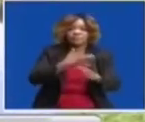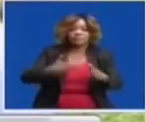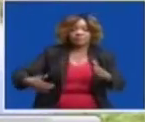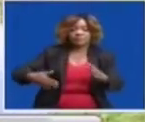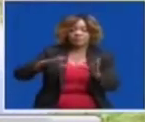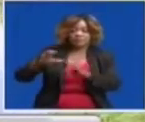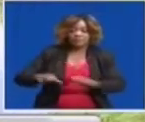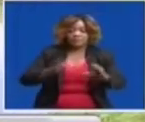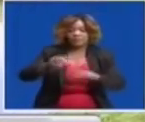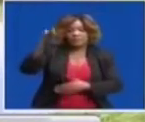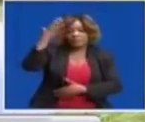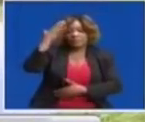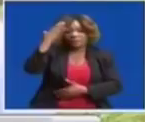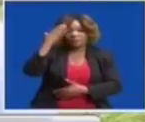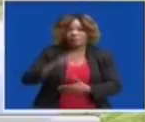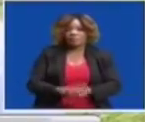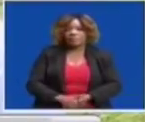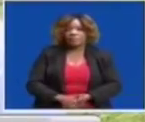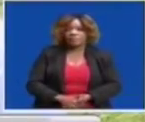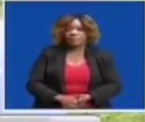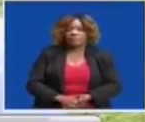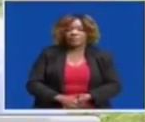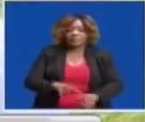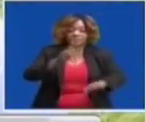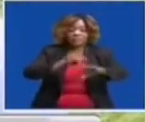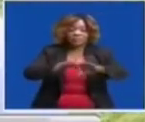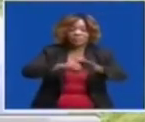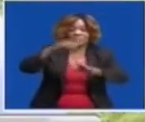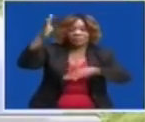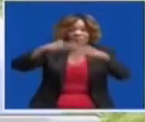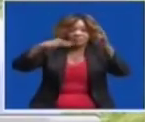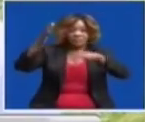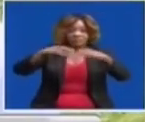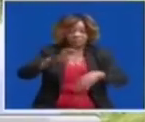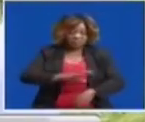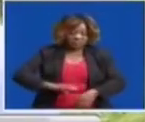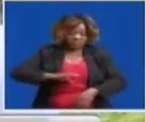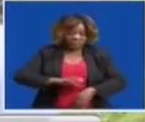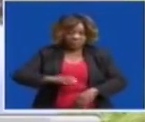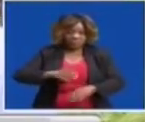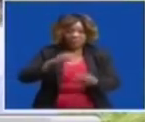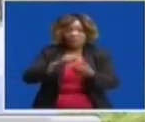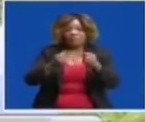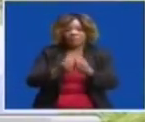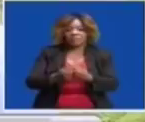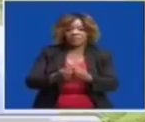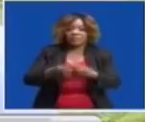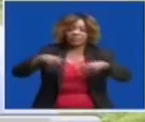that follow during the rainy season, the cholera issues. So we are trying to avoid the cholera